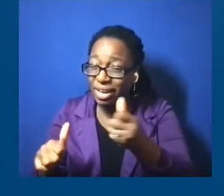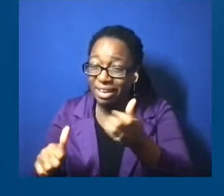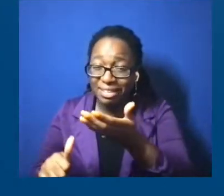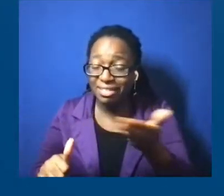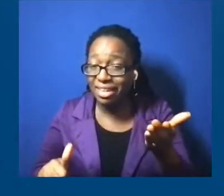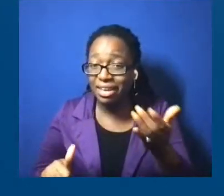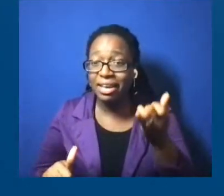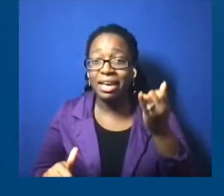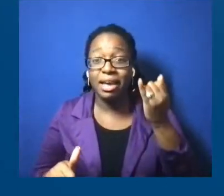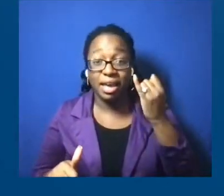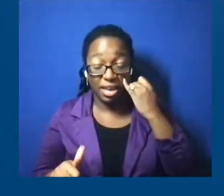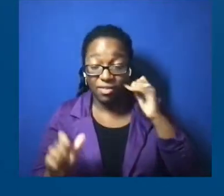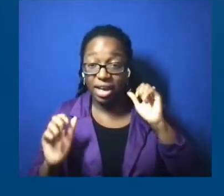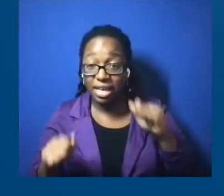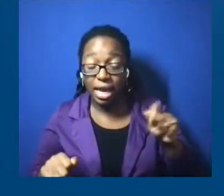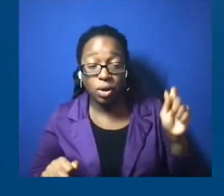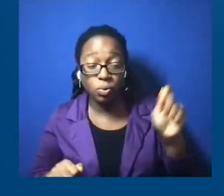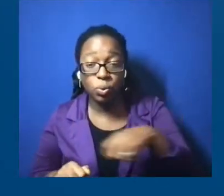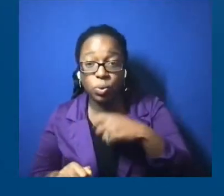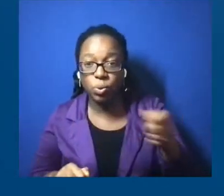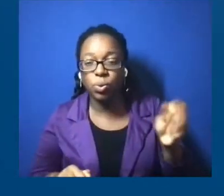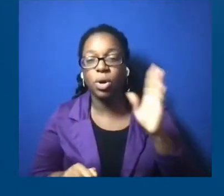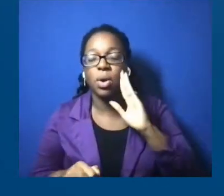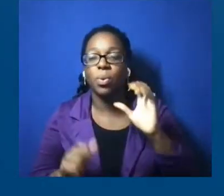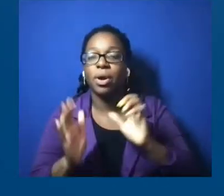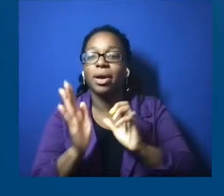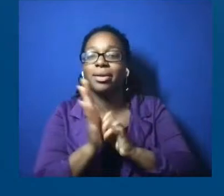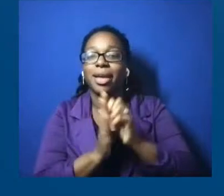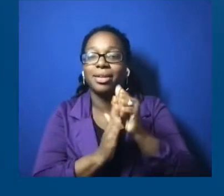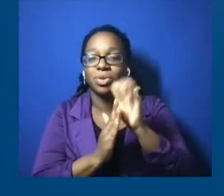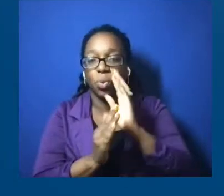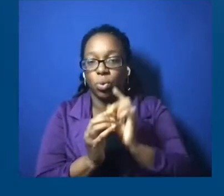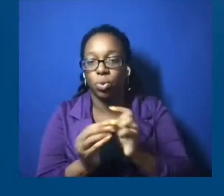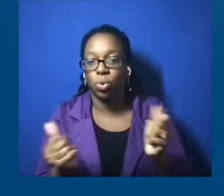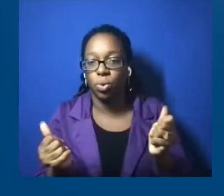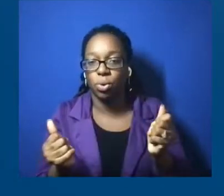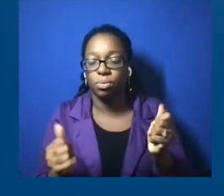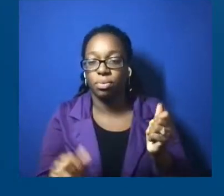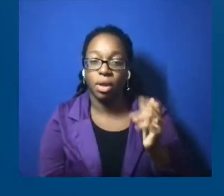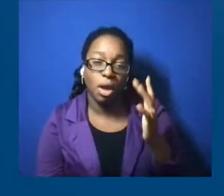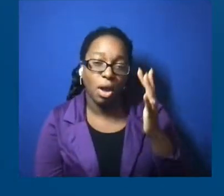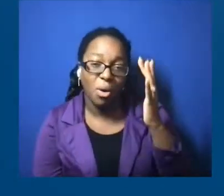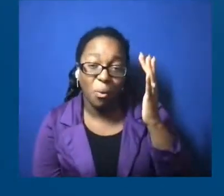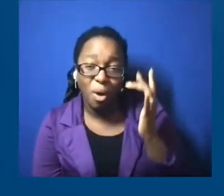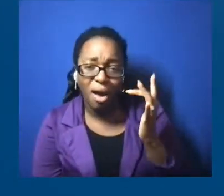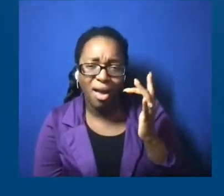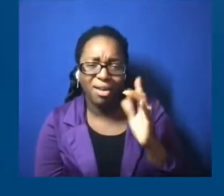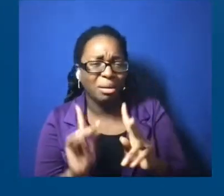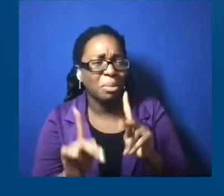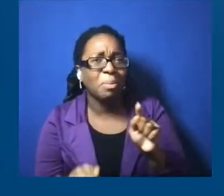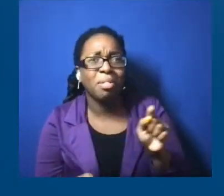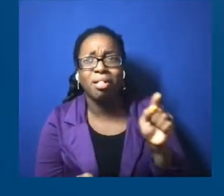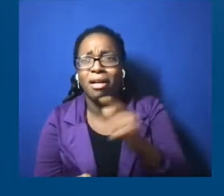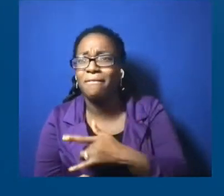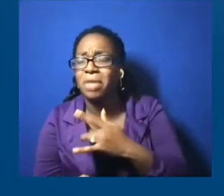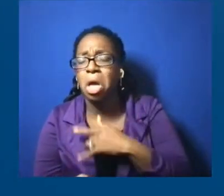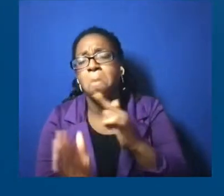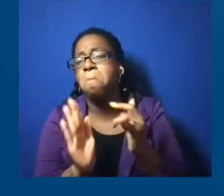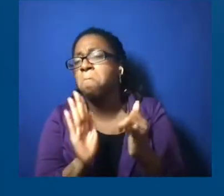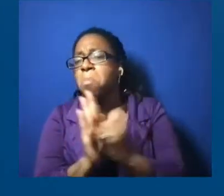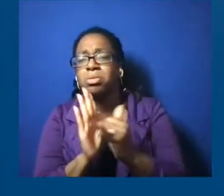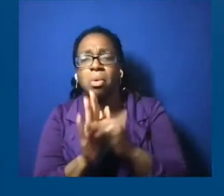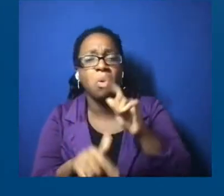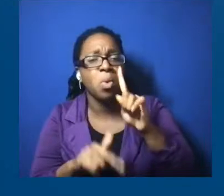cure cancer. Why? Because no one believes it can be done. But we're starting to do it. There's nothing beyond